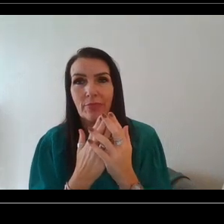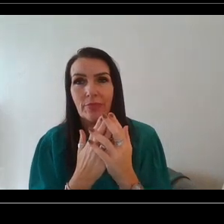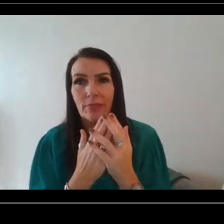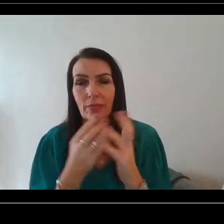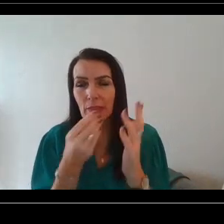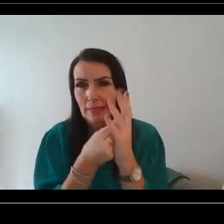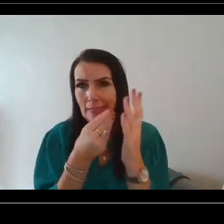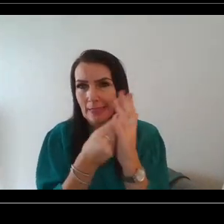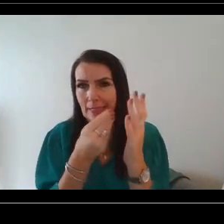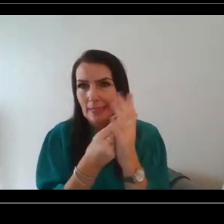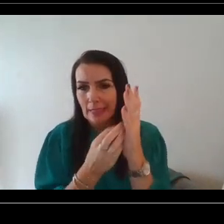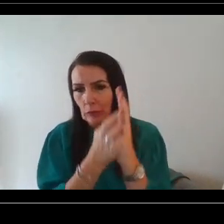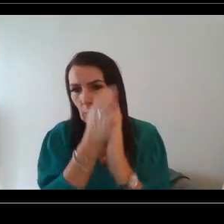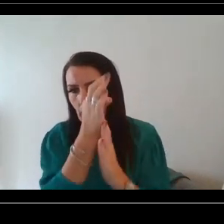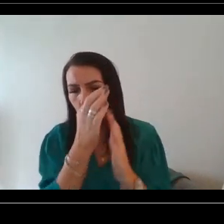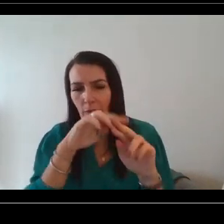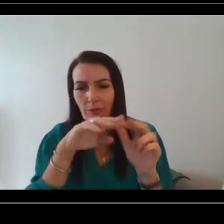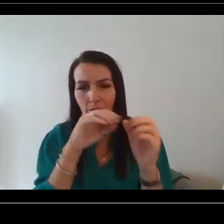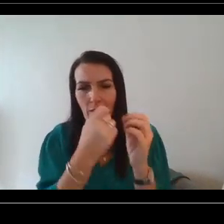costly to improve the fabric. So